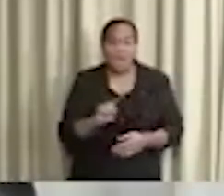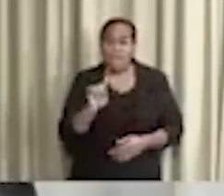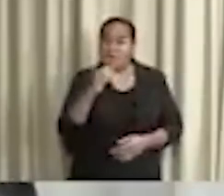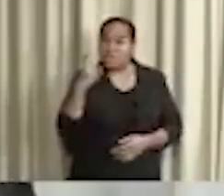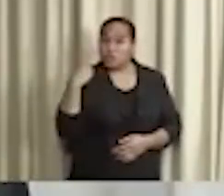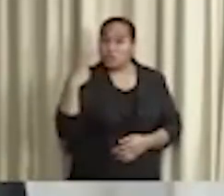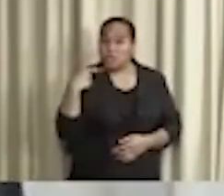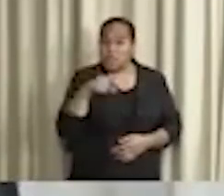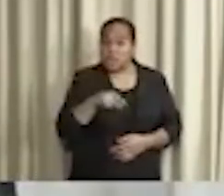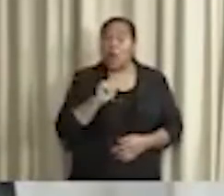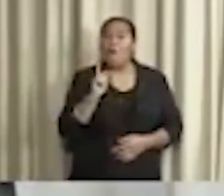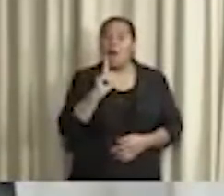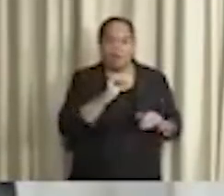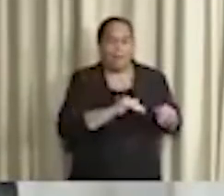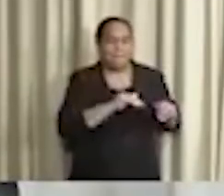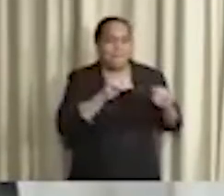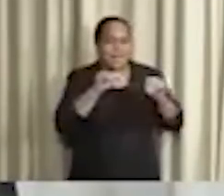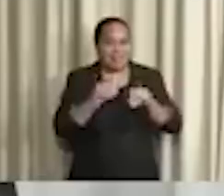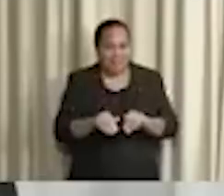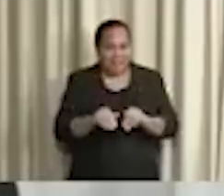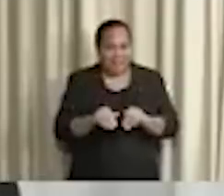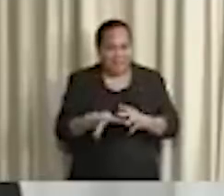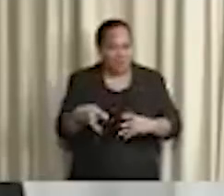fully to participate